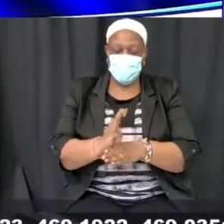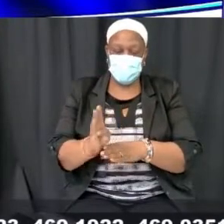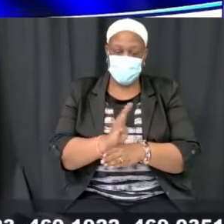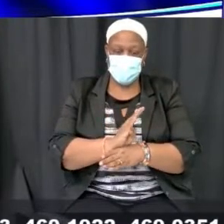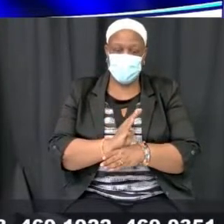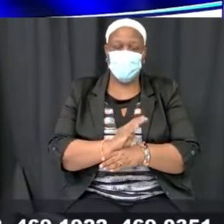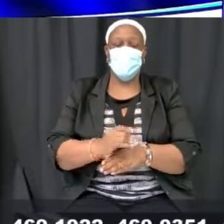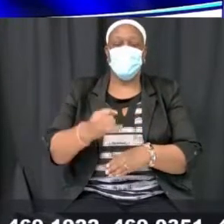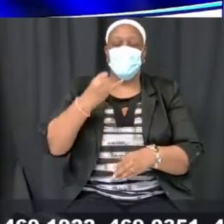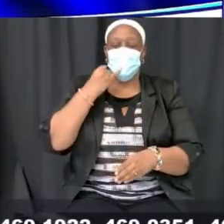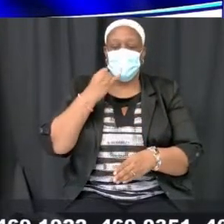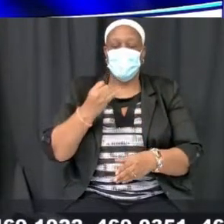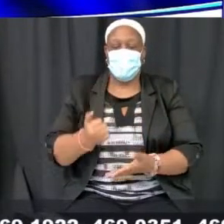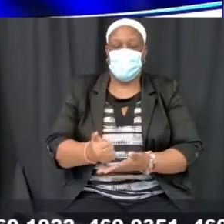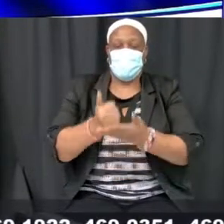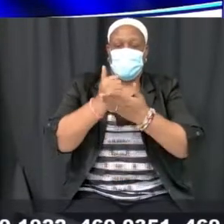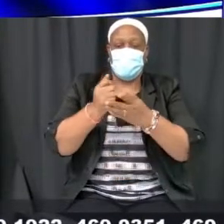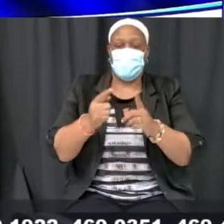economies the world over.